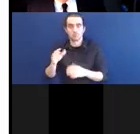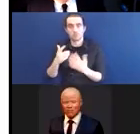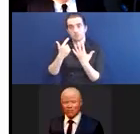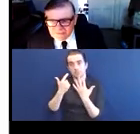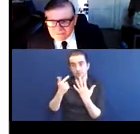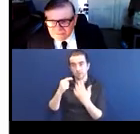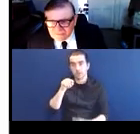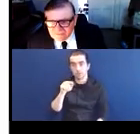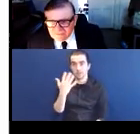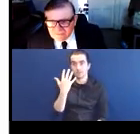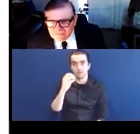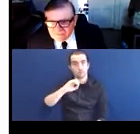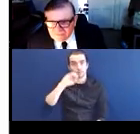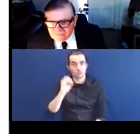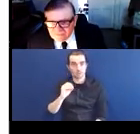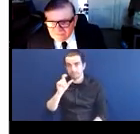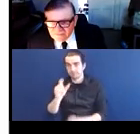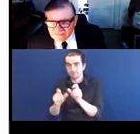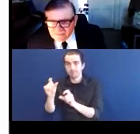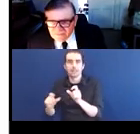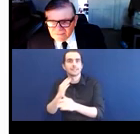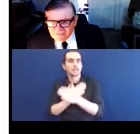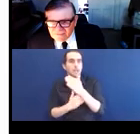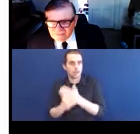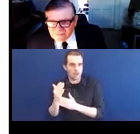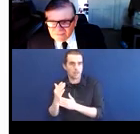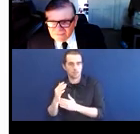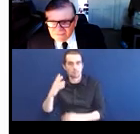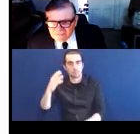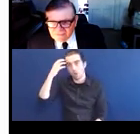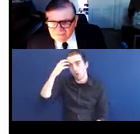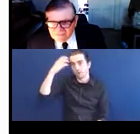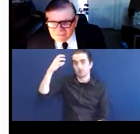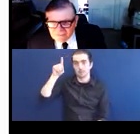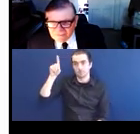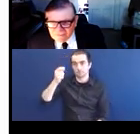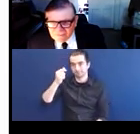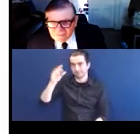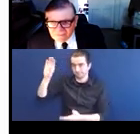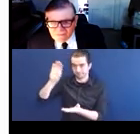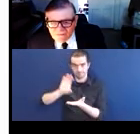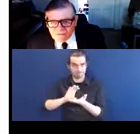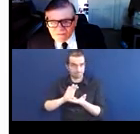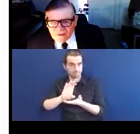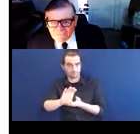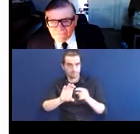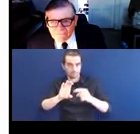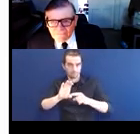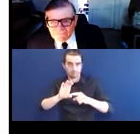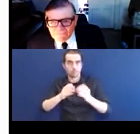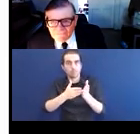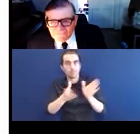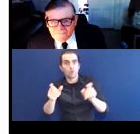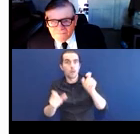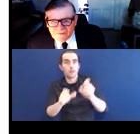rare in sub-Saharan Africa and given South Africa's status as a middle-income country. All grants are payable to citizens,